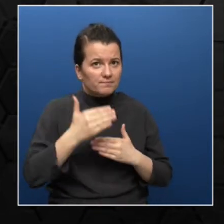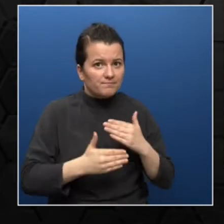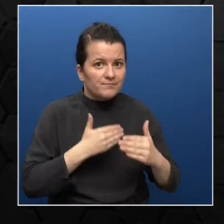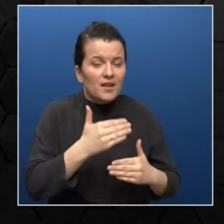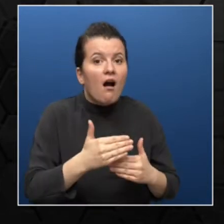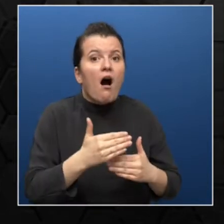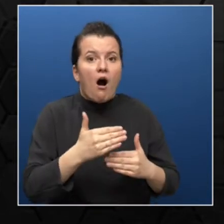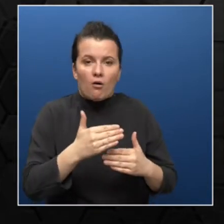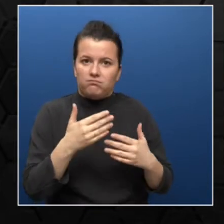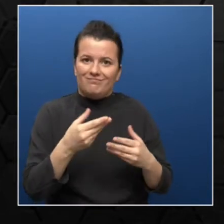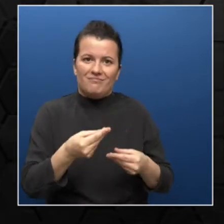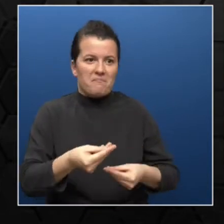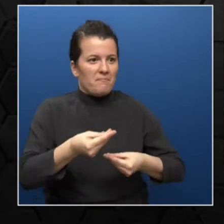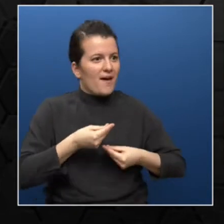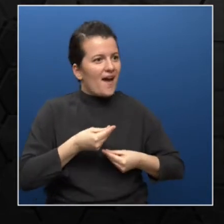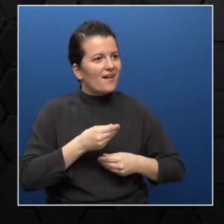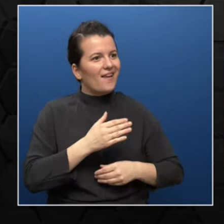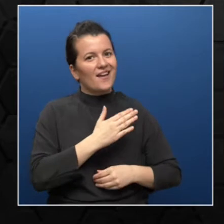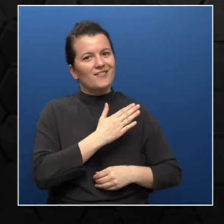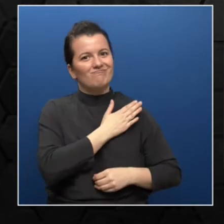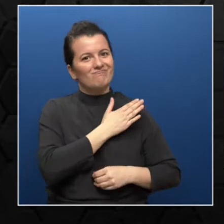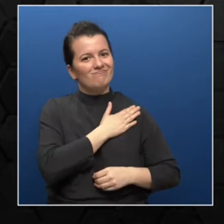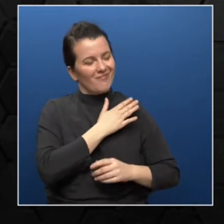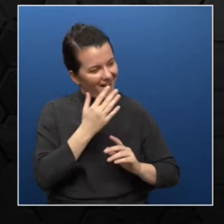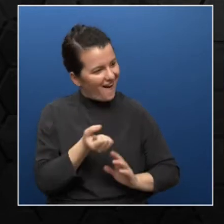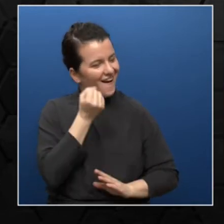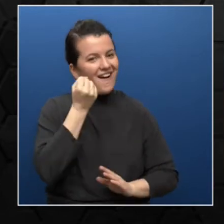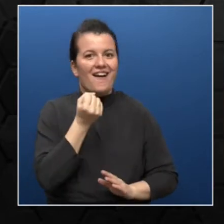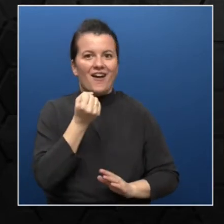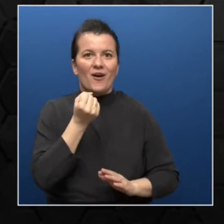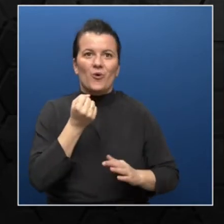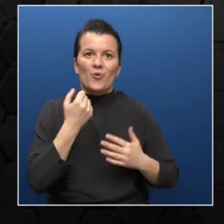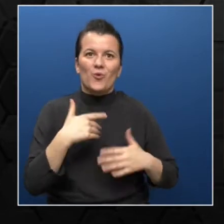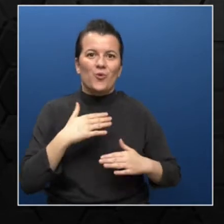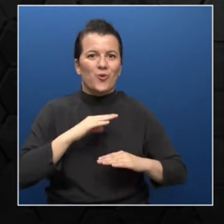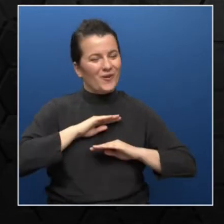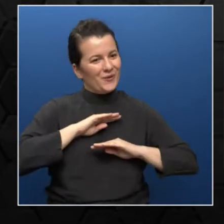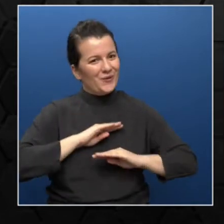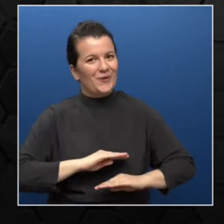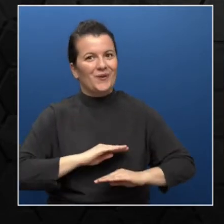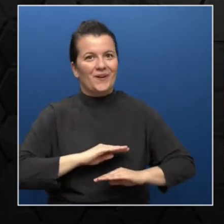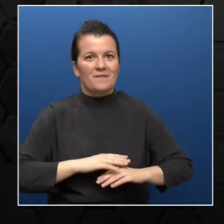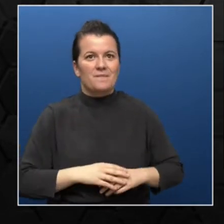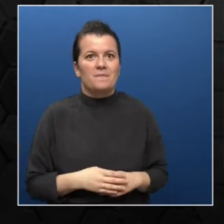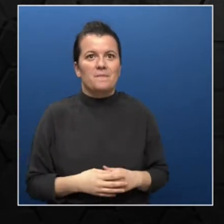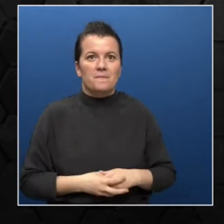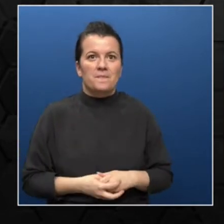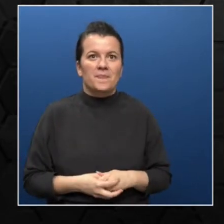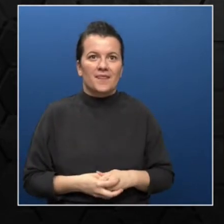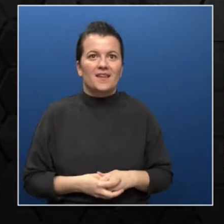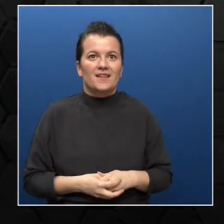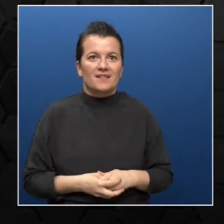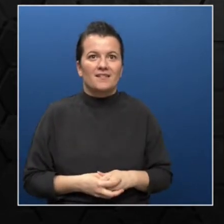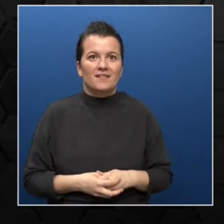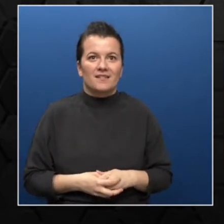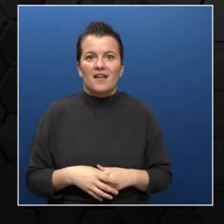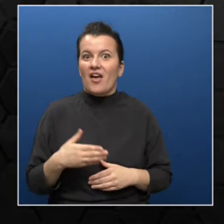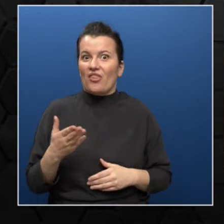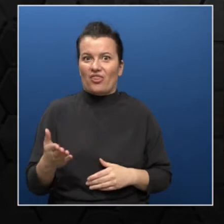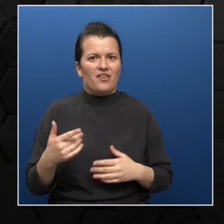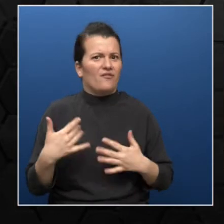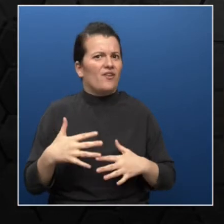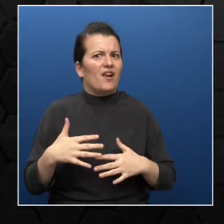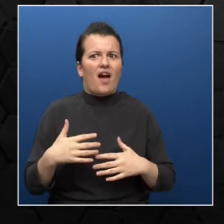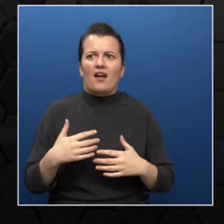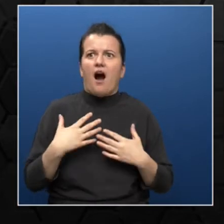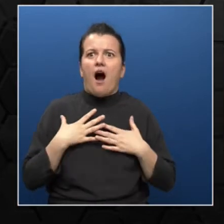getting after every milestone that we reach is much more than what I get when I probably finish an application or I